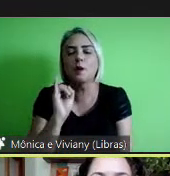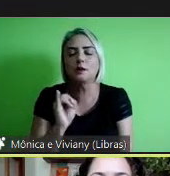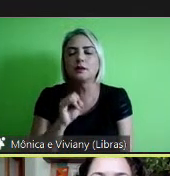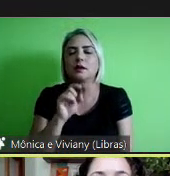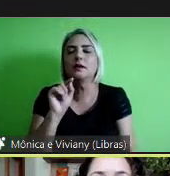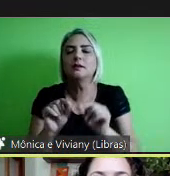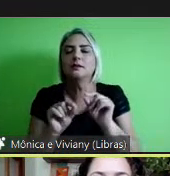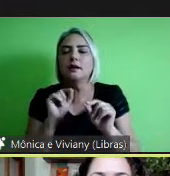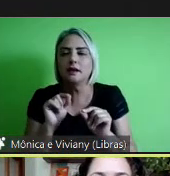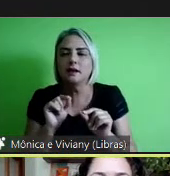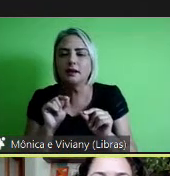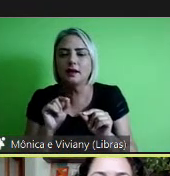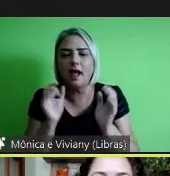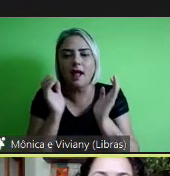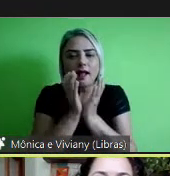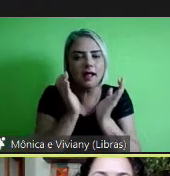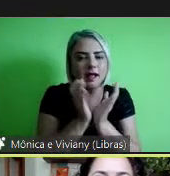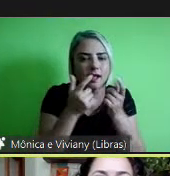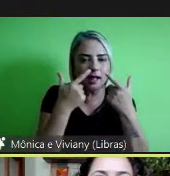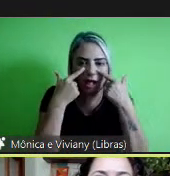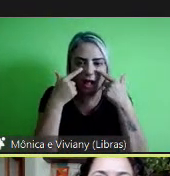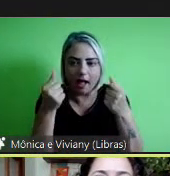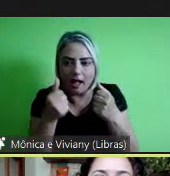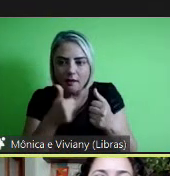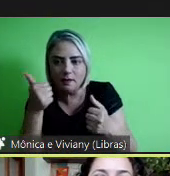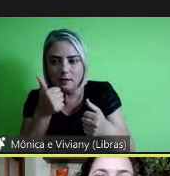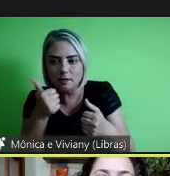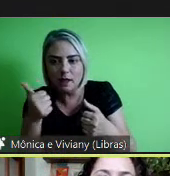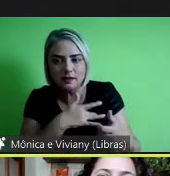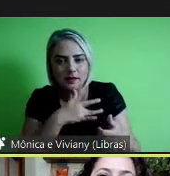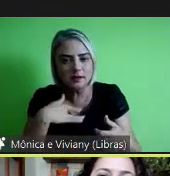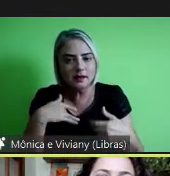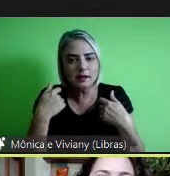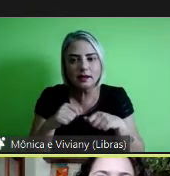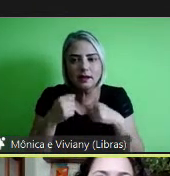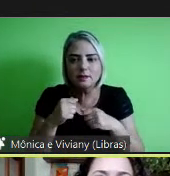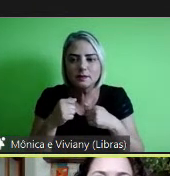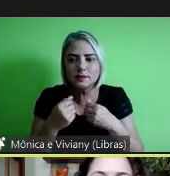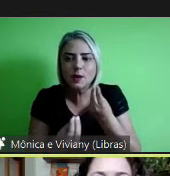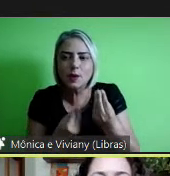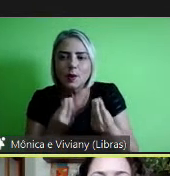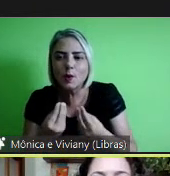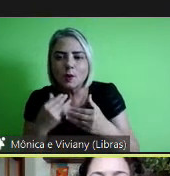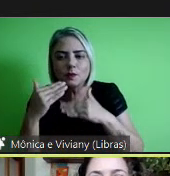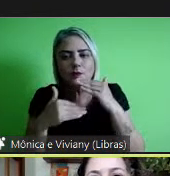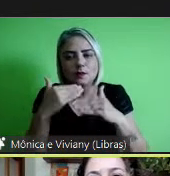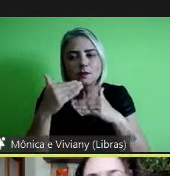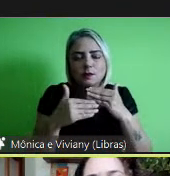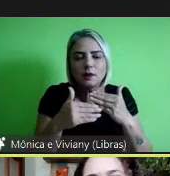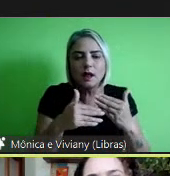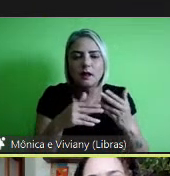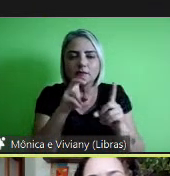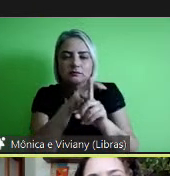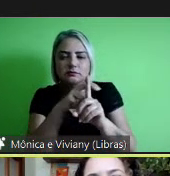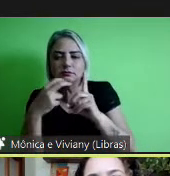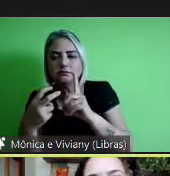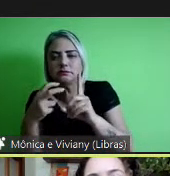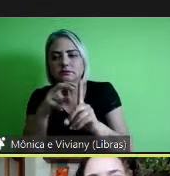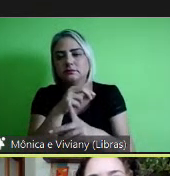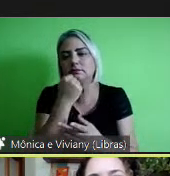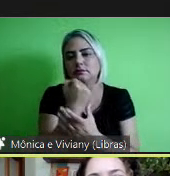Another point that is important is that these primary healthcare teams need to have these